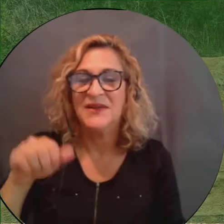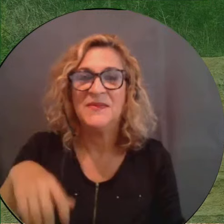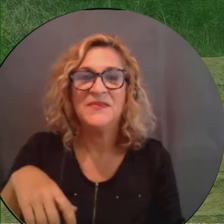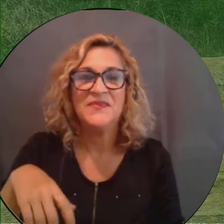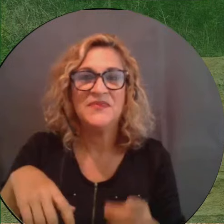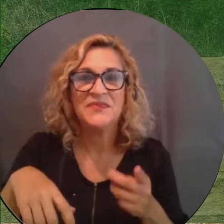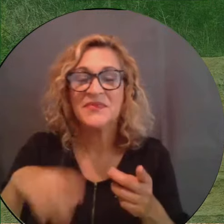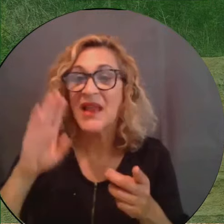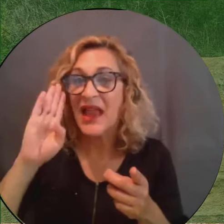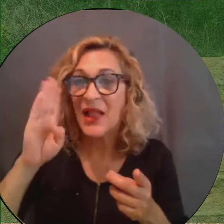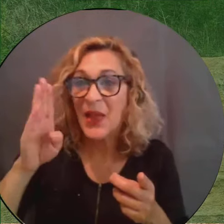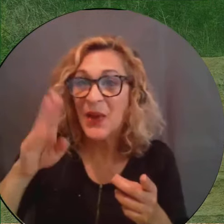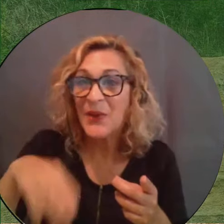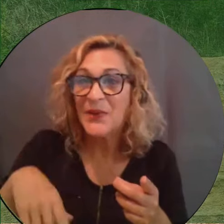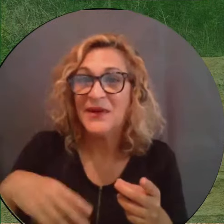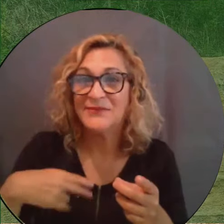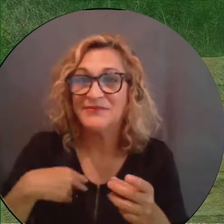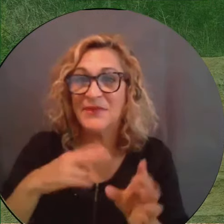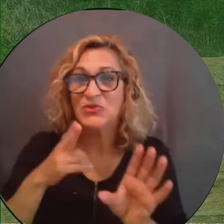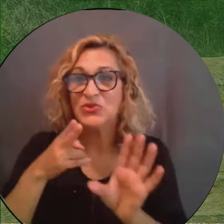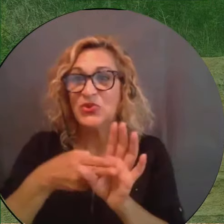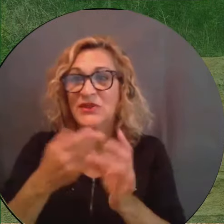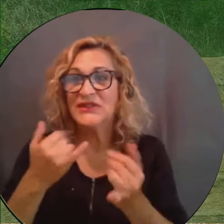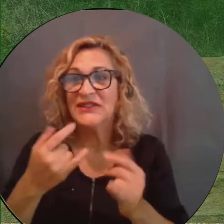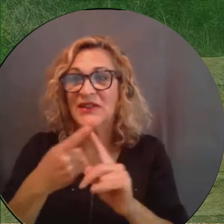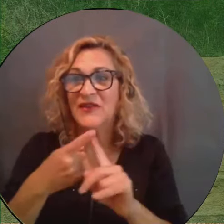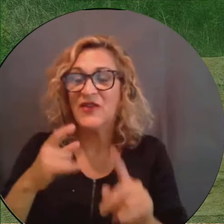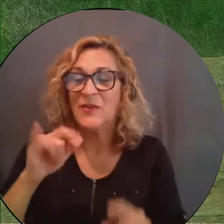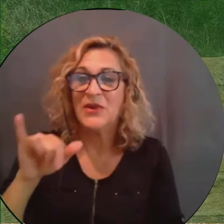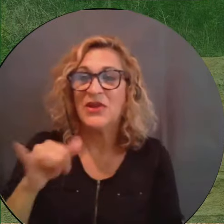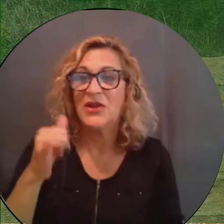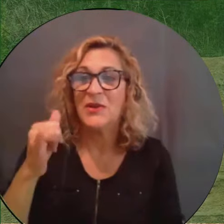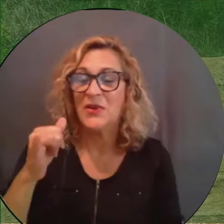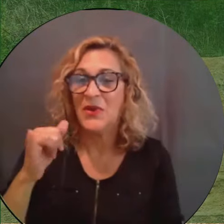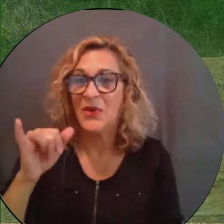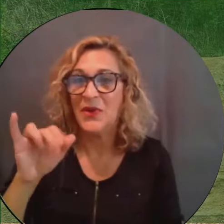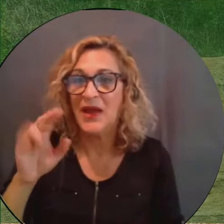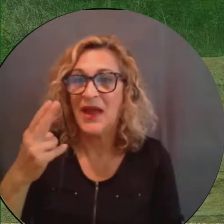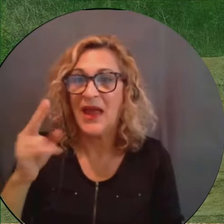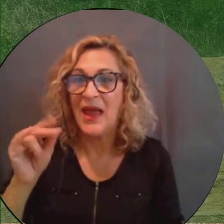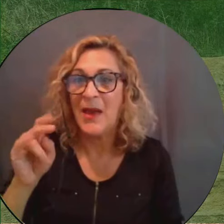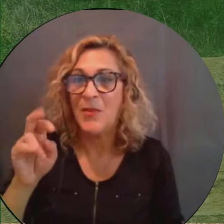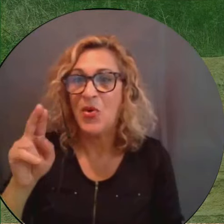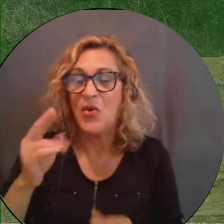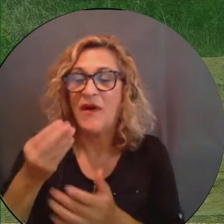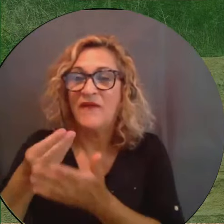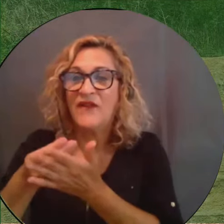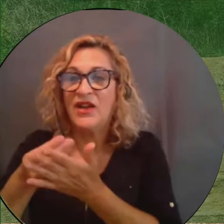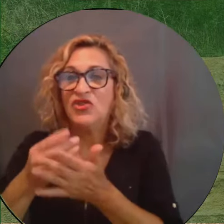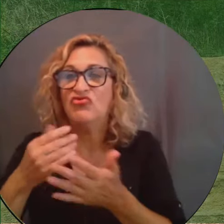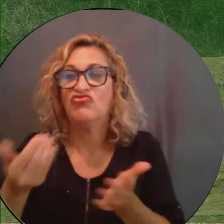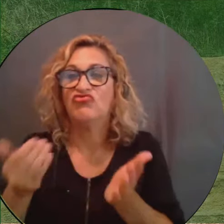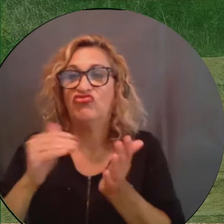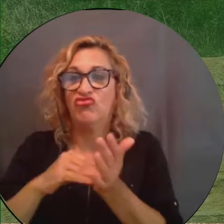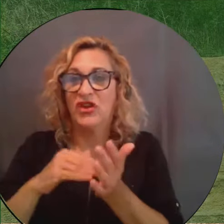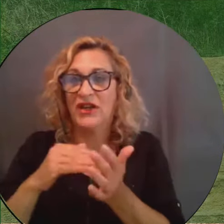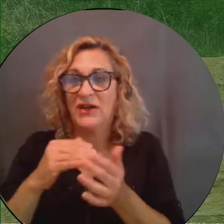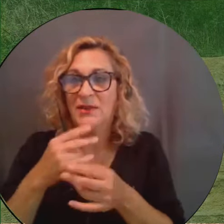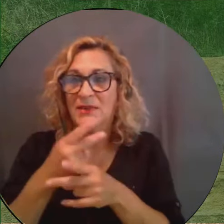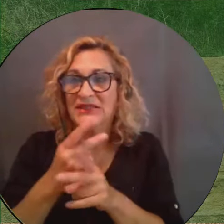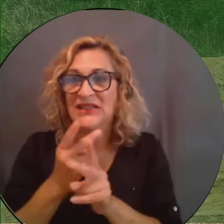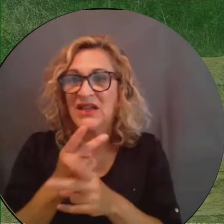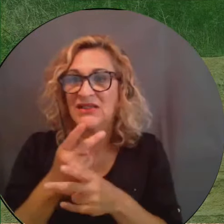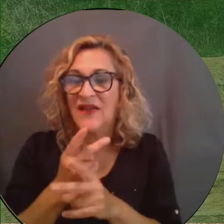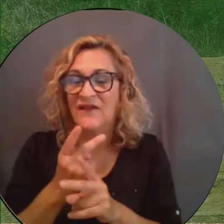Hi, so I'm joining today from the Yellowhammer Fund, which is a reproductive justice and abortion advocacy,